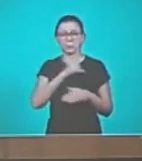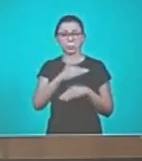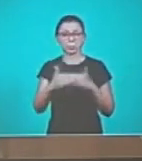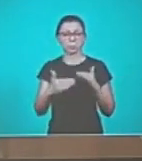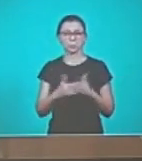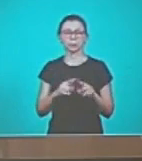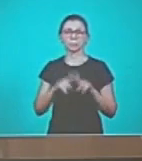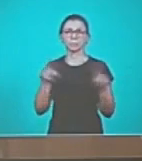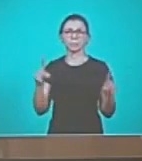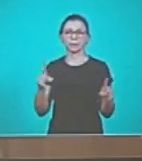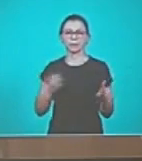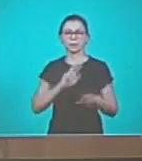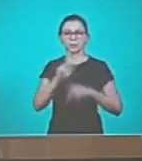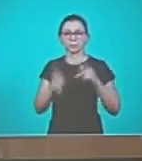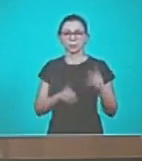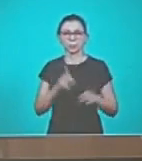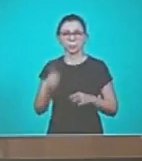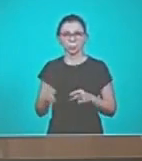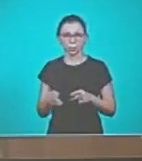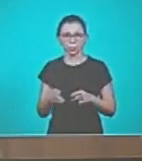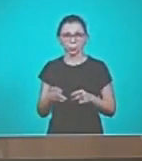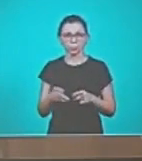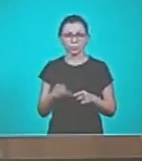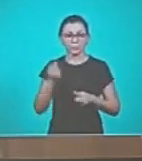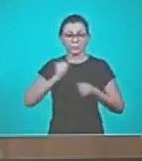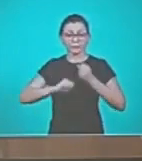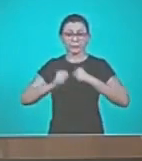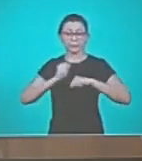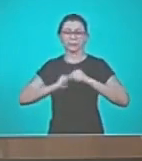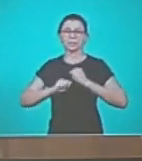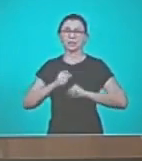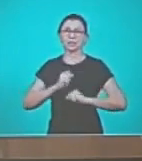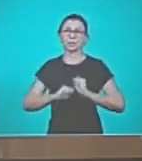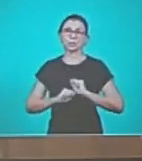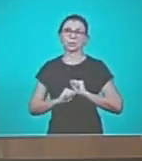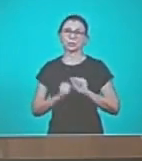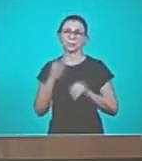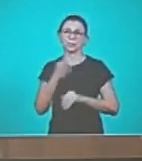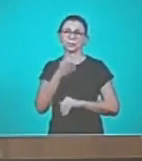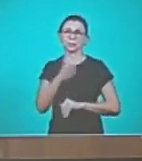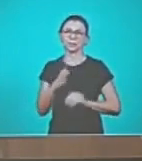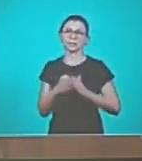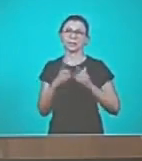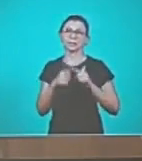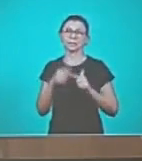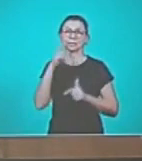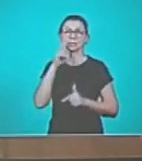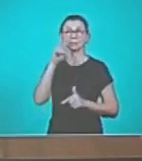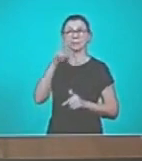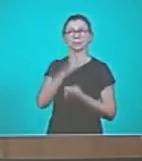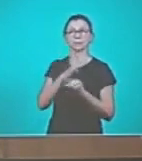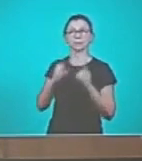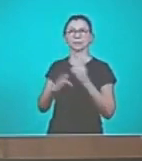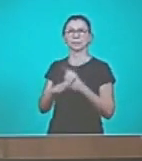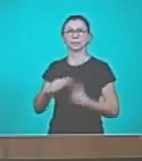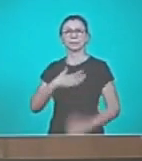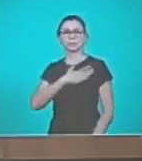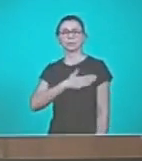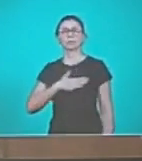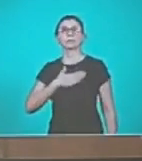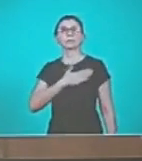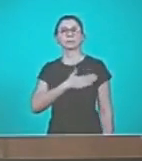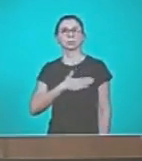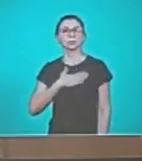has. But there's a new people that is coming that has thirst, because out there, there's no bread anymore. They're